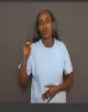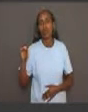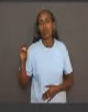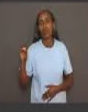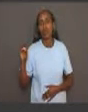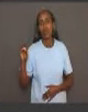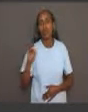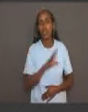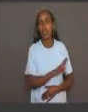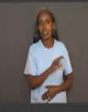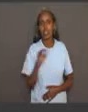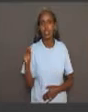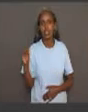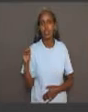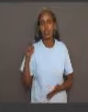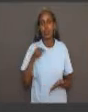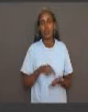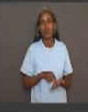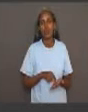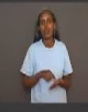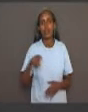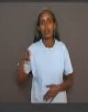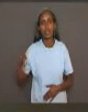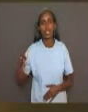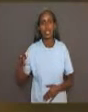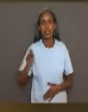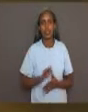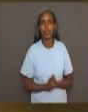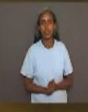O and point P.